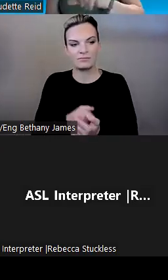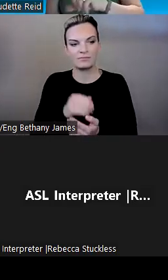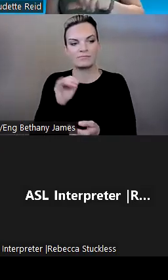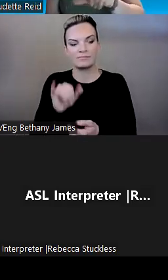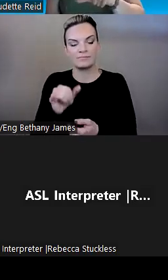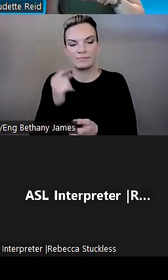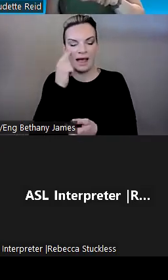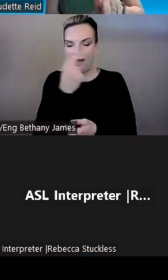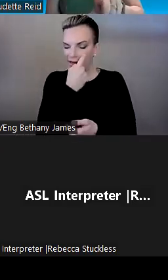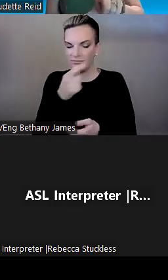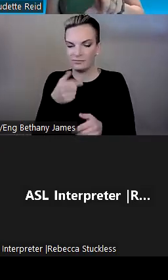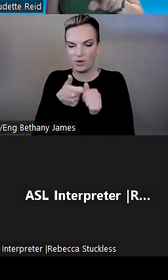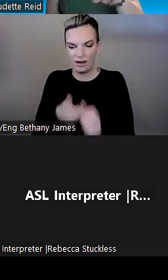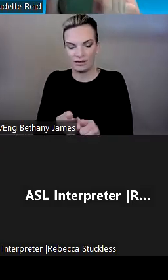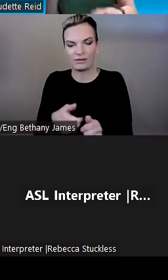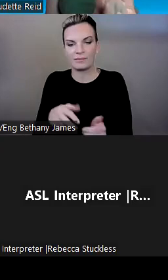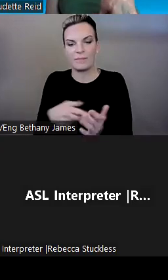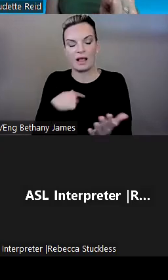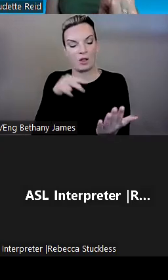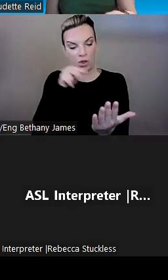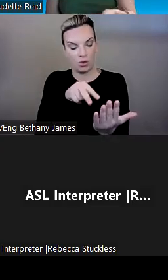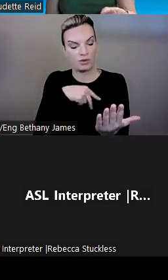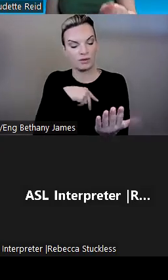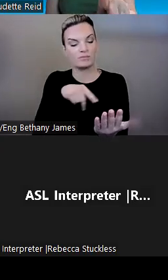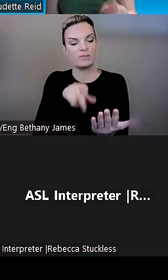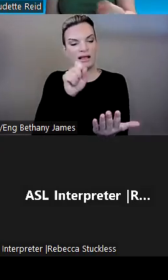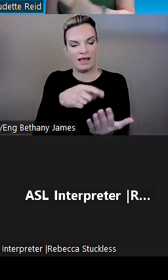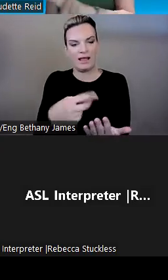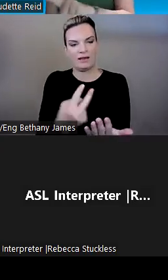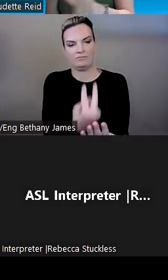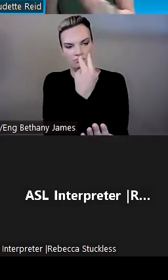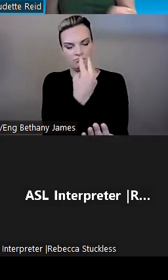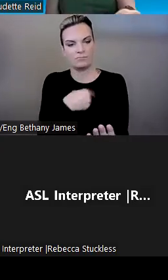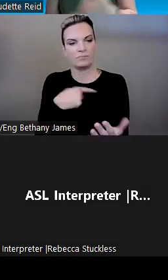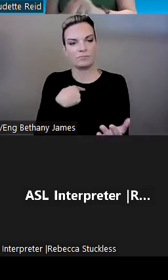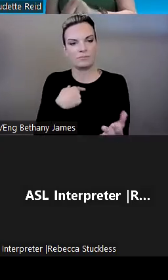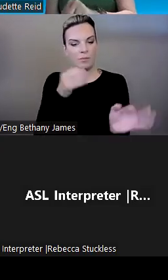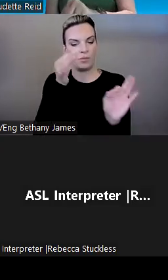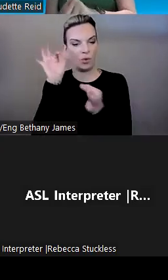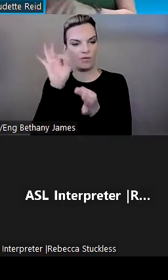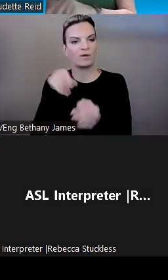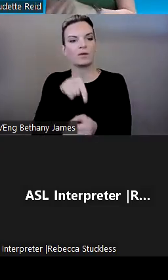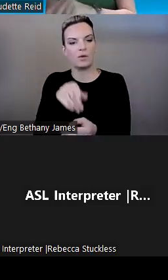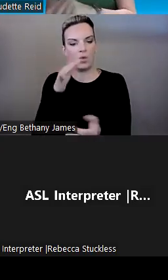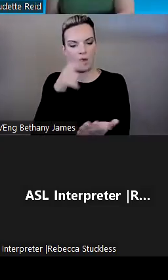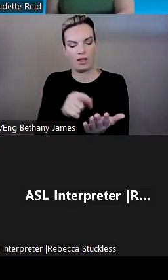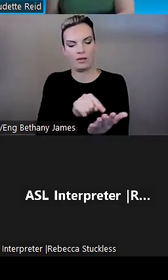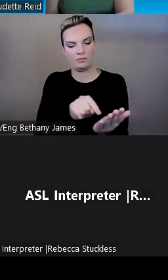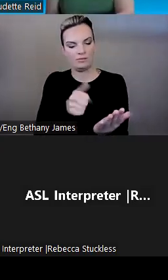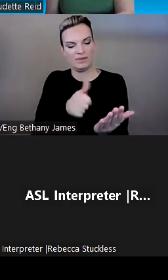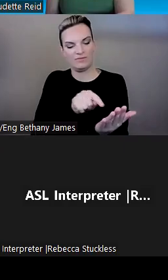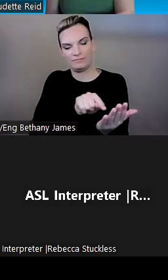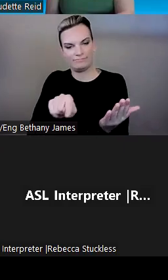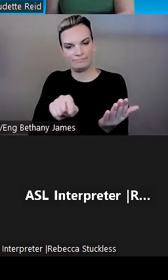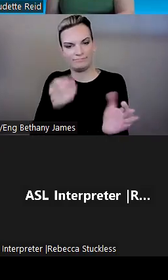a person is looking on screen and that can be tracked, and the pointer moves to follow their gaze, while extended